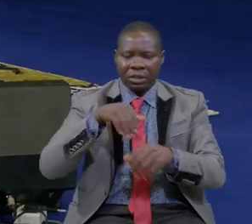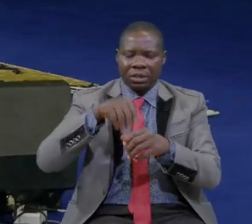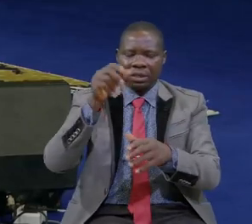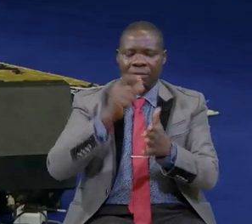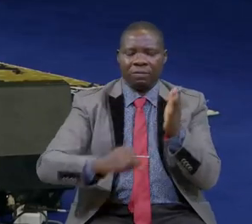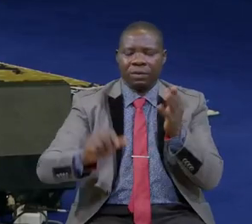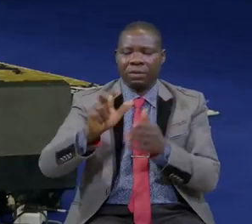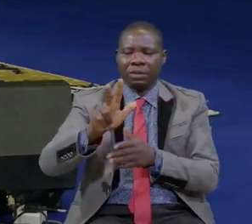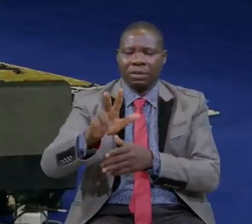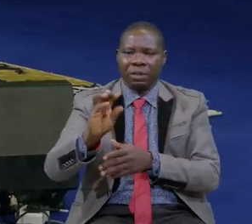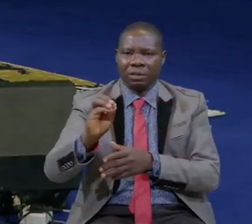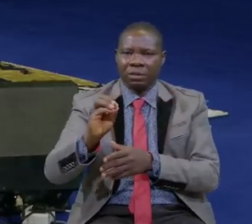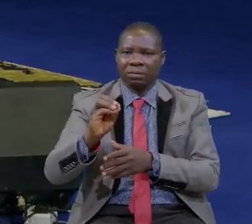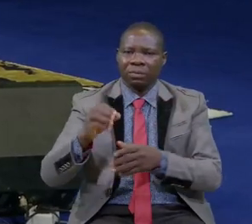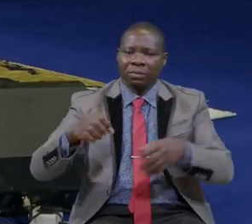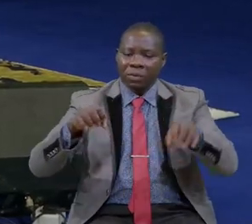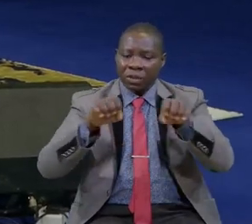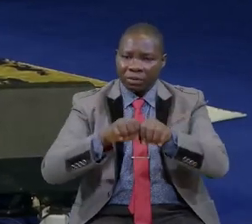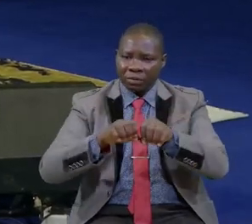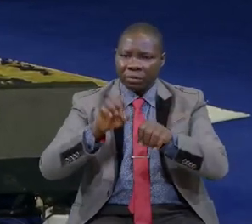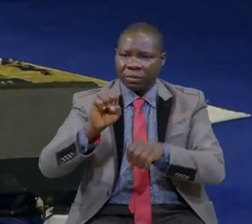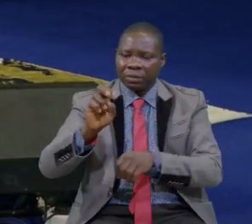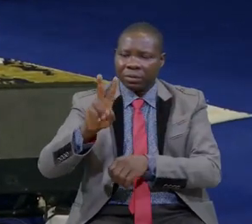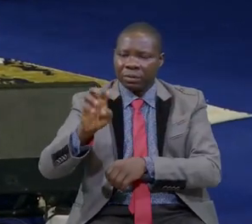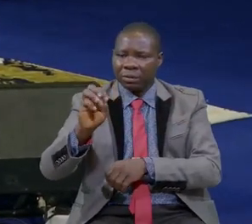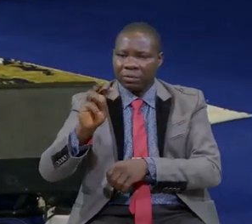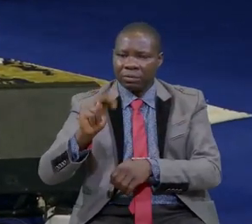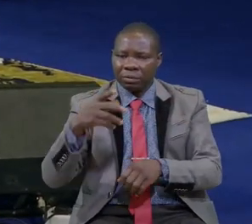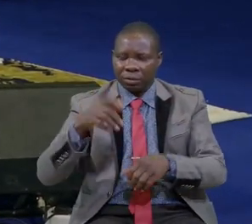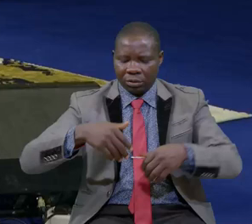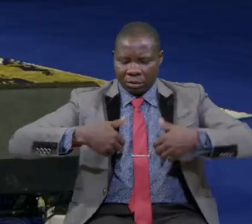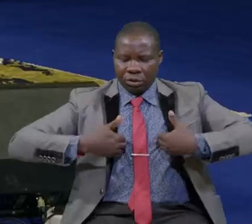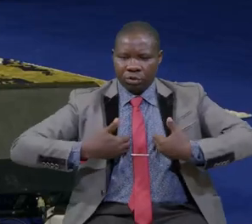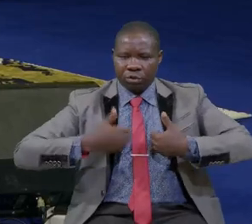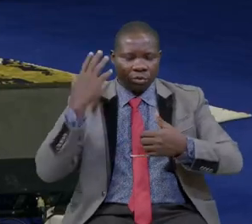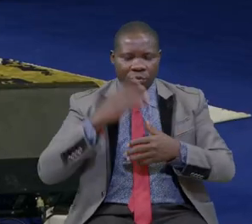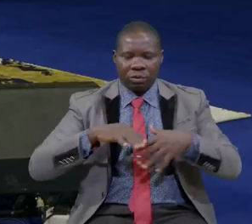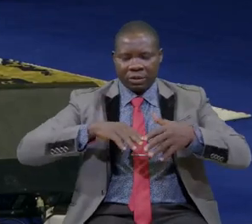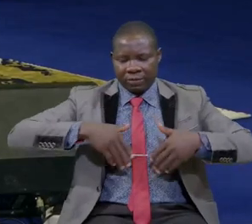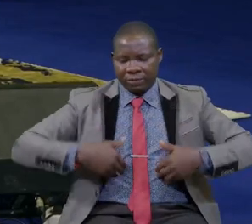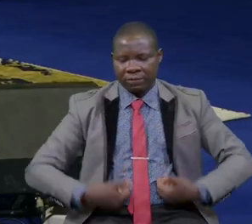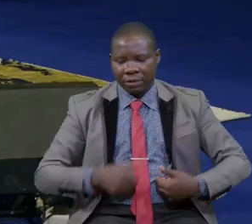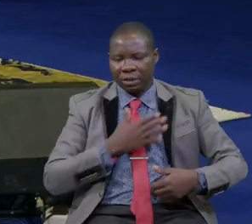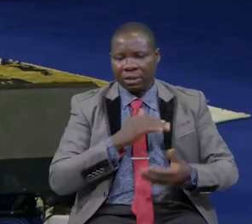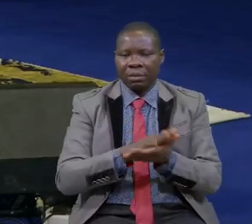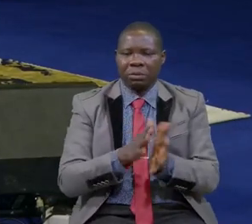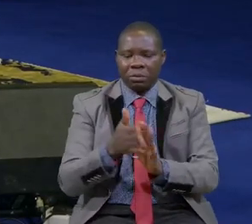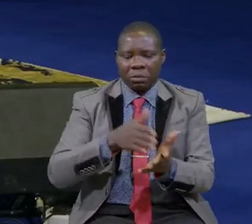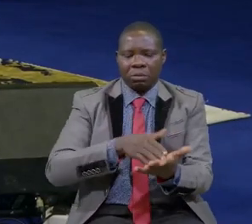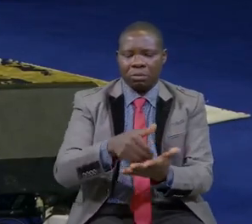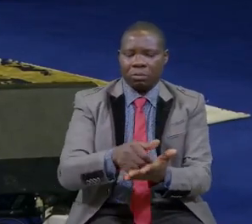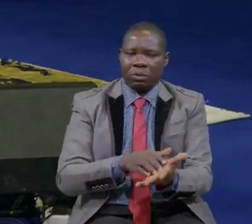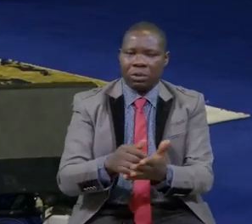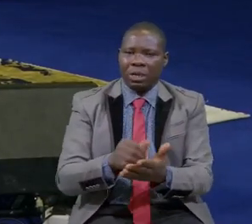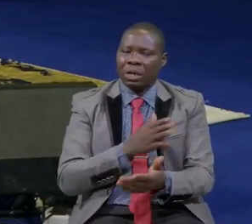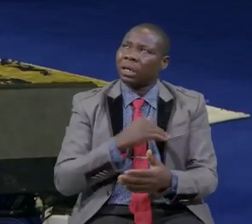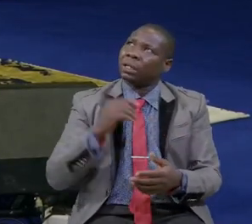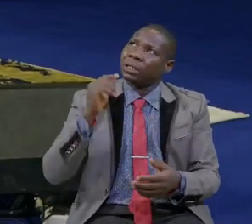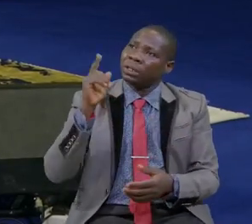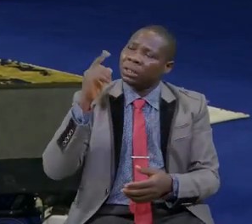it says, even the youth shall faint and be weary. And it says, the young